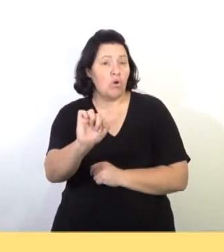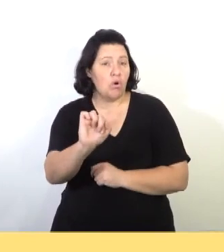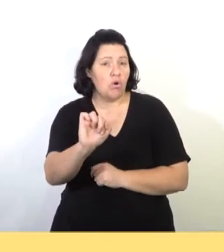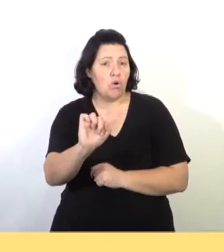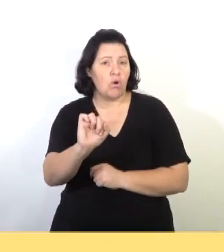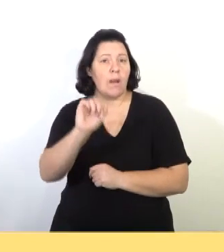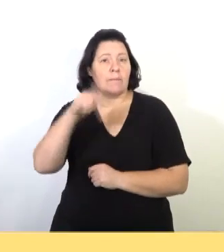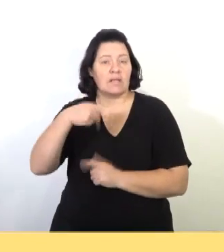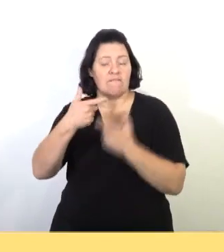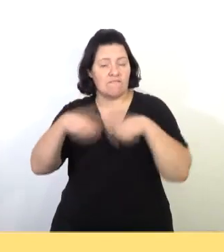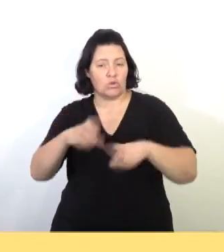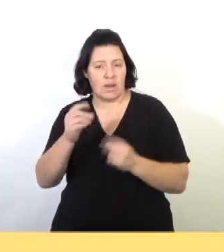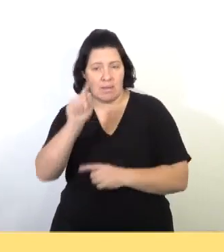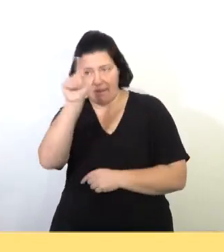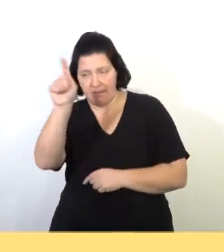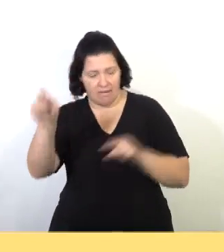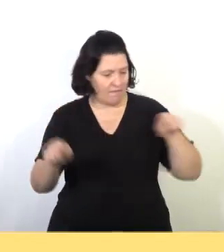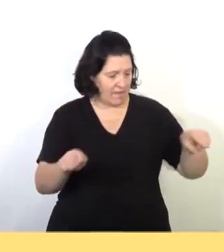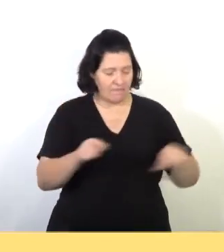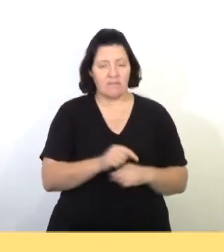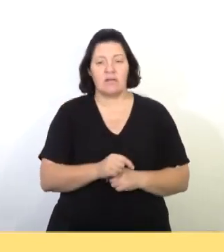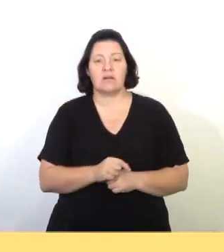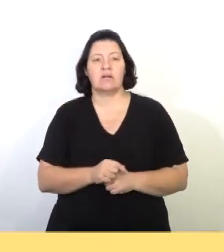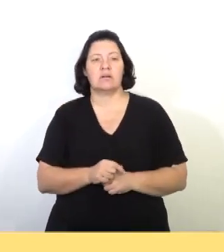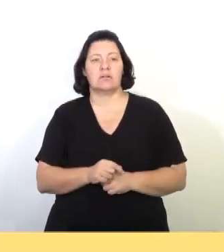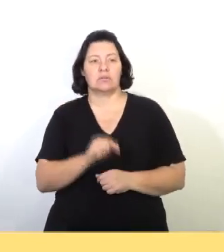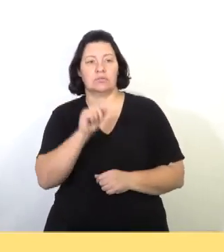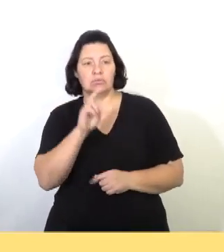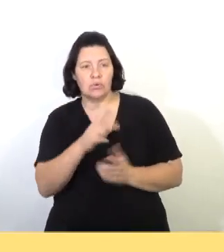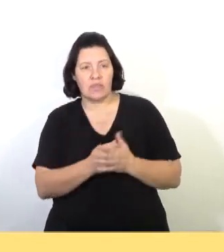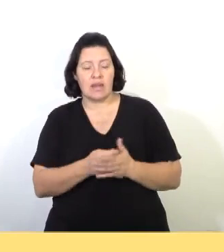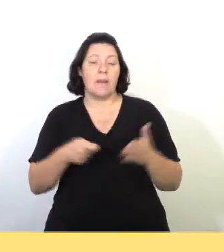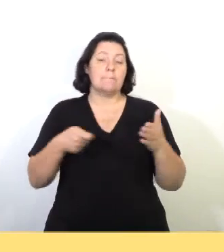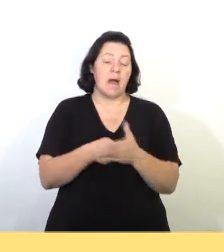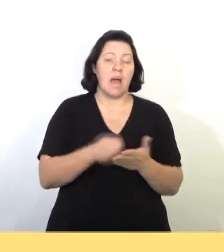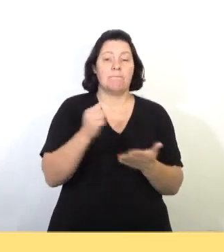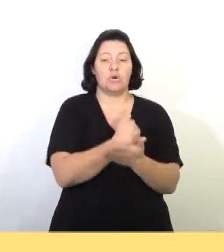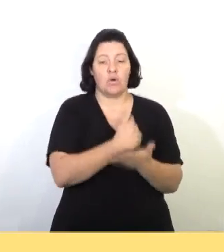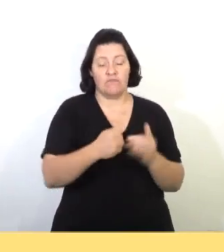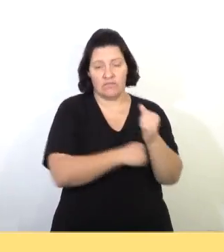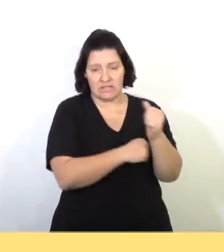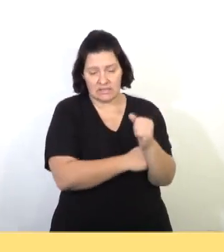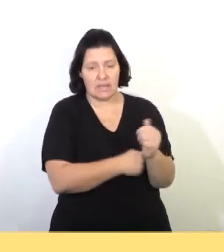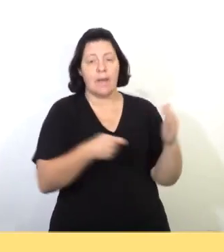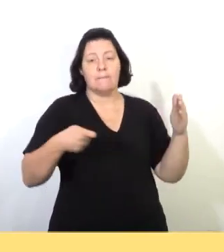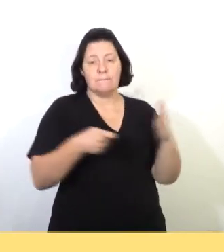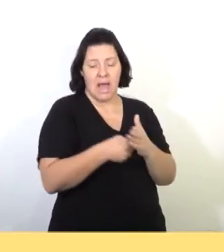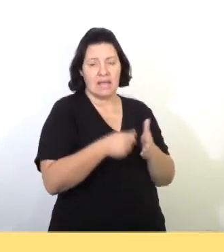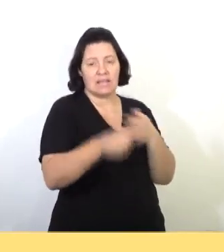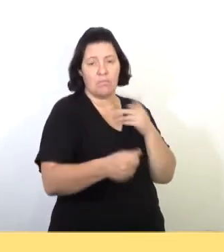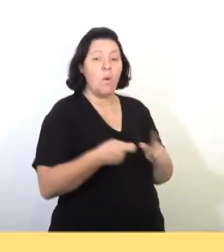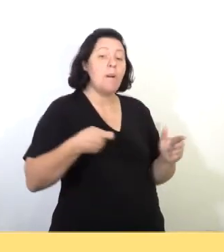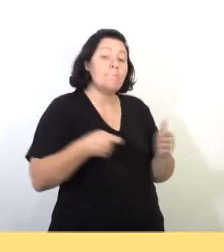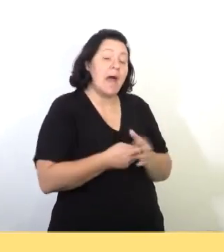your petty cash voucher number. Then it says purchased postage stamps from the post office, and we